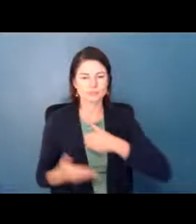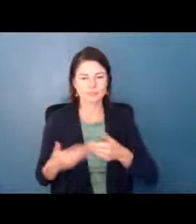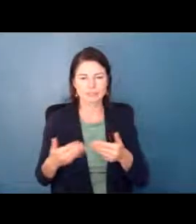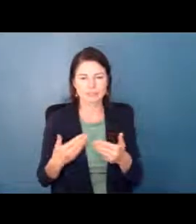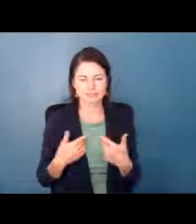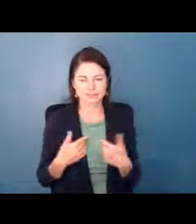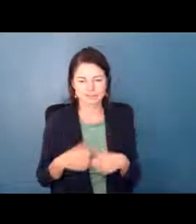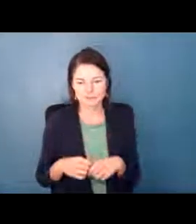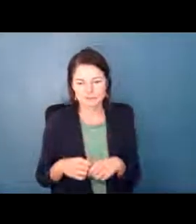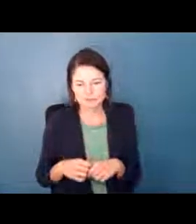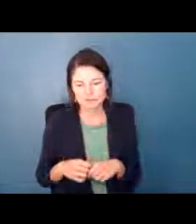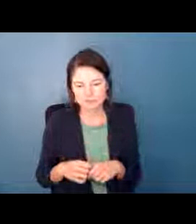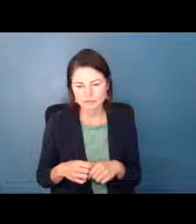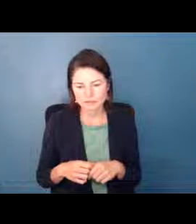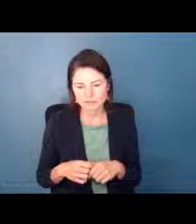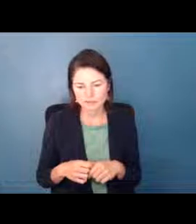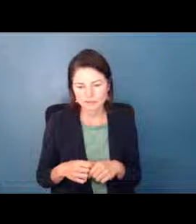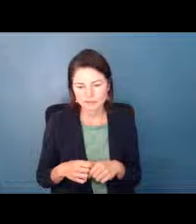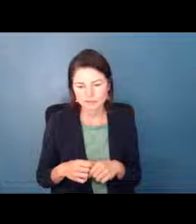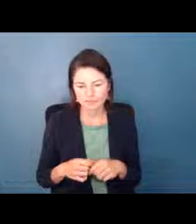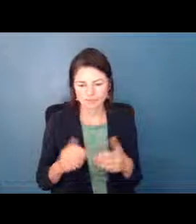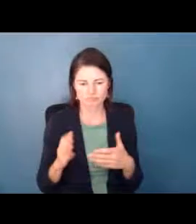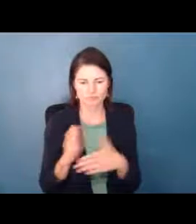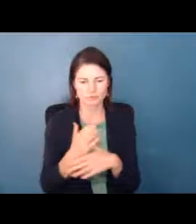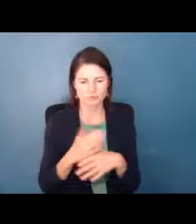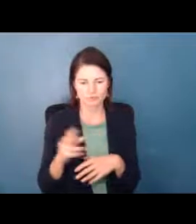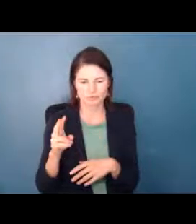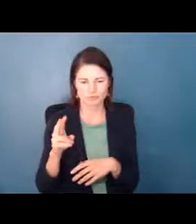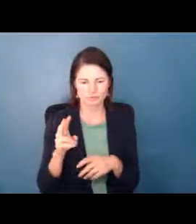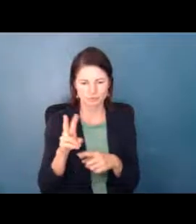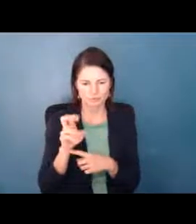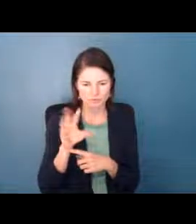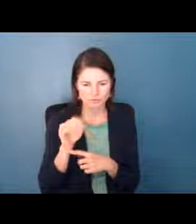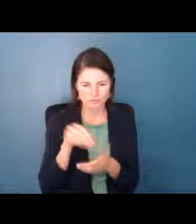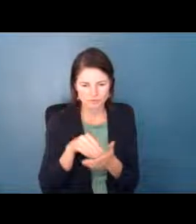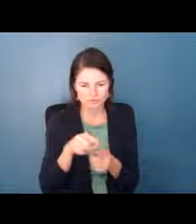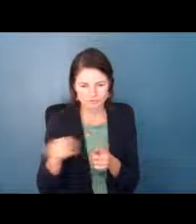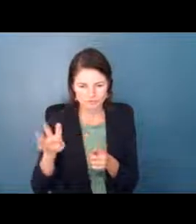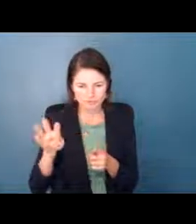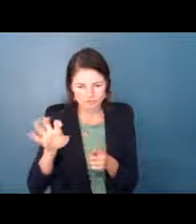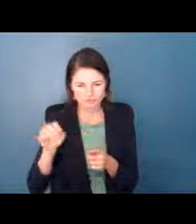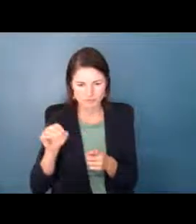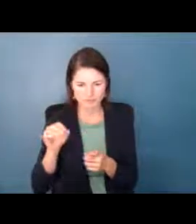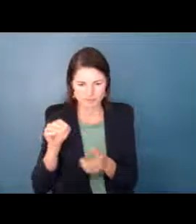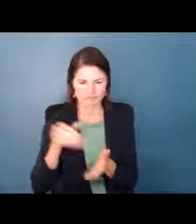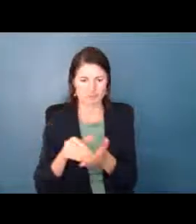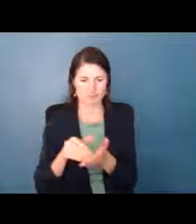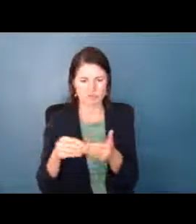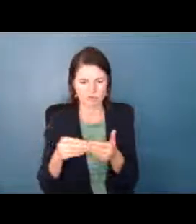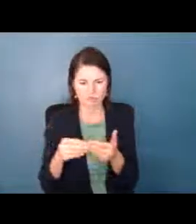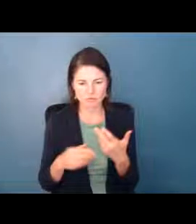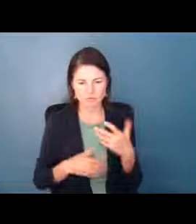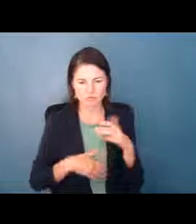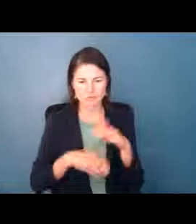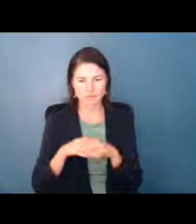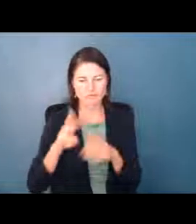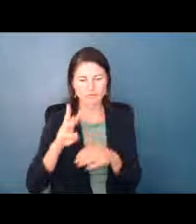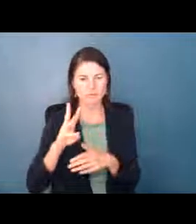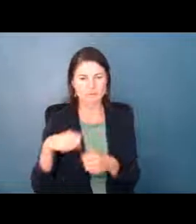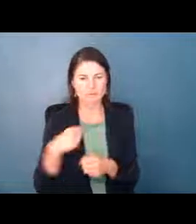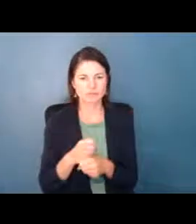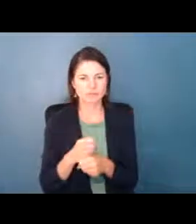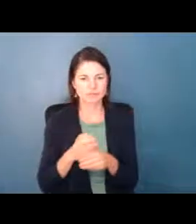between $250 and $450 million. Also, it is estimated that it will take up to 6 years to complete this environmental phase.